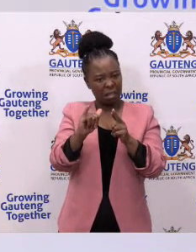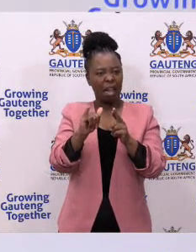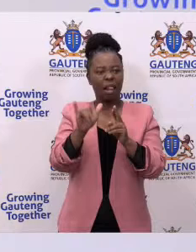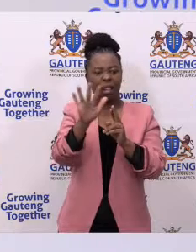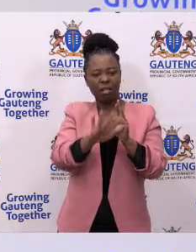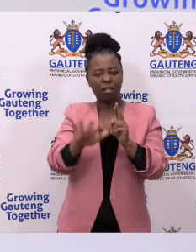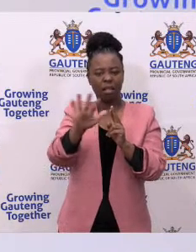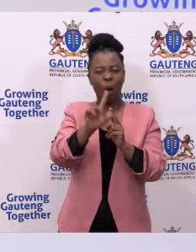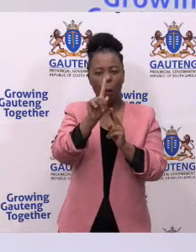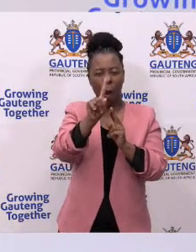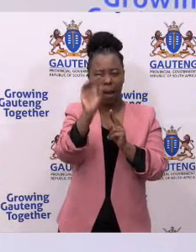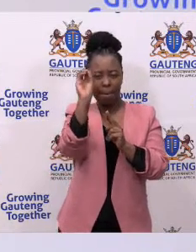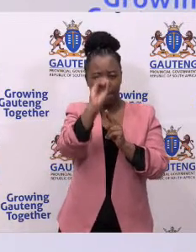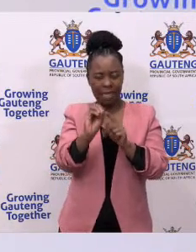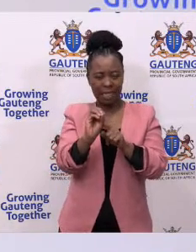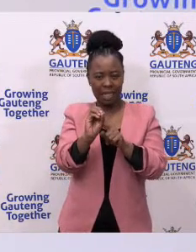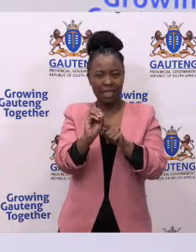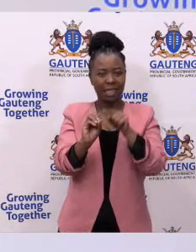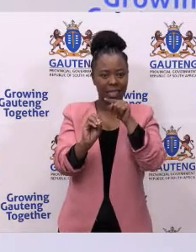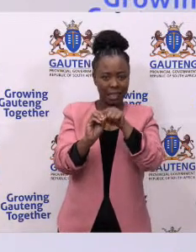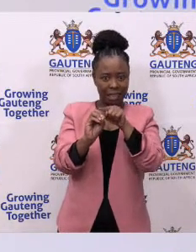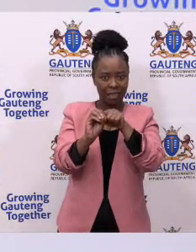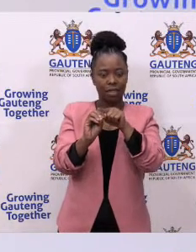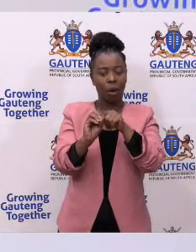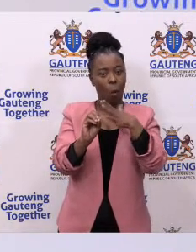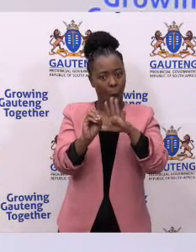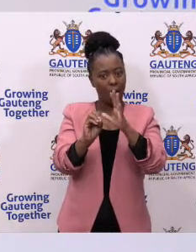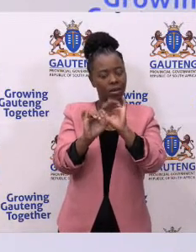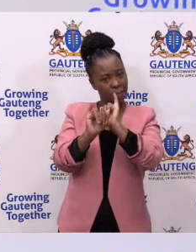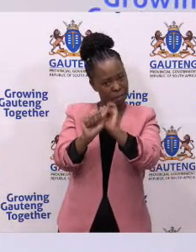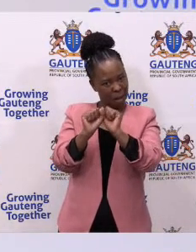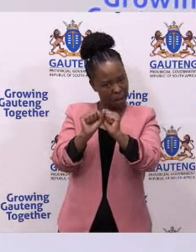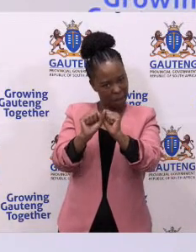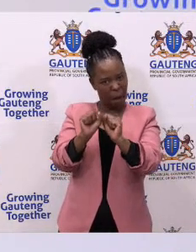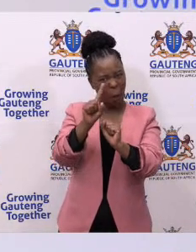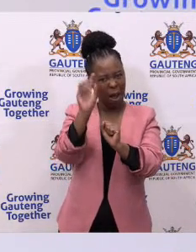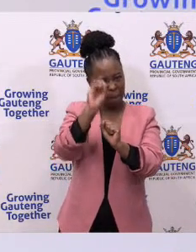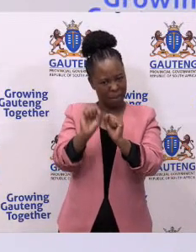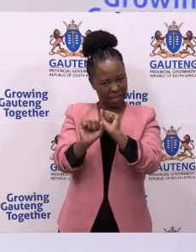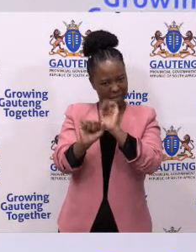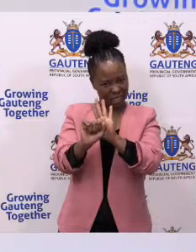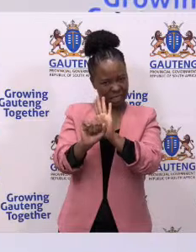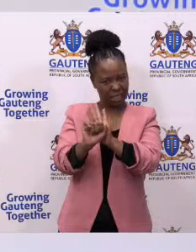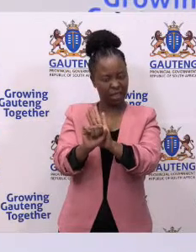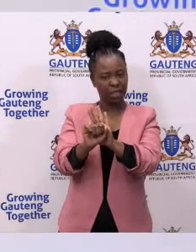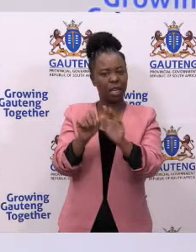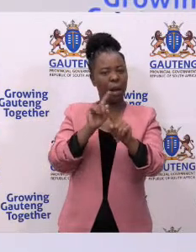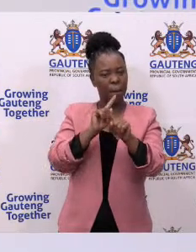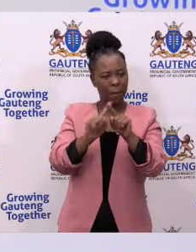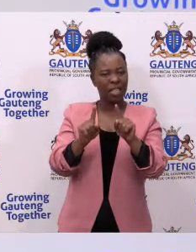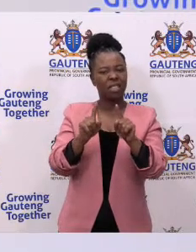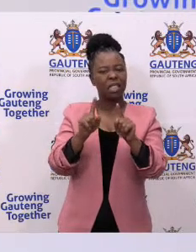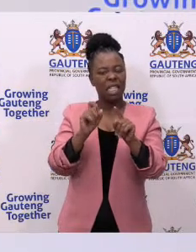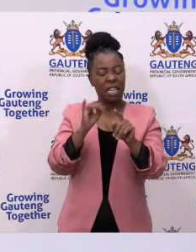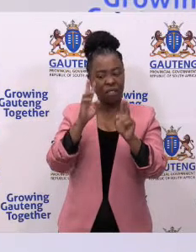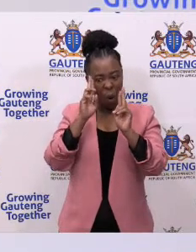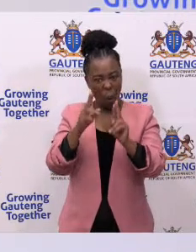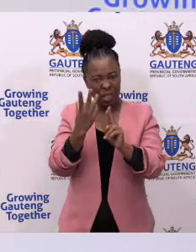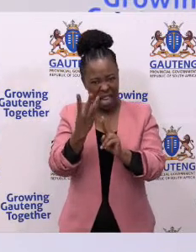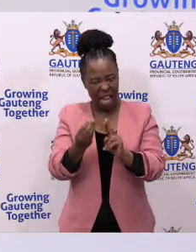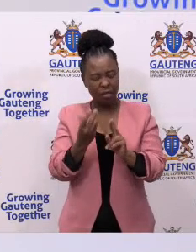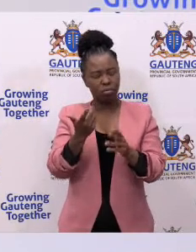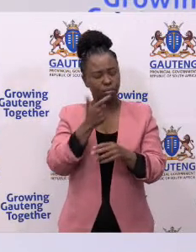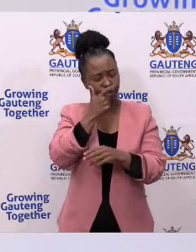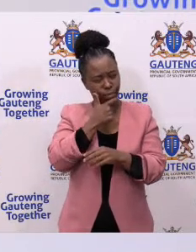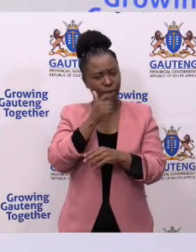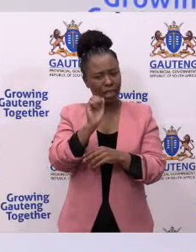around 1%, which is something that we'd want to keep it there, though any life lost is a regrettable point, and we